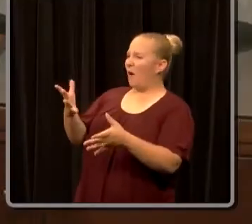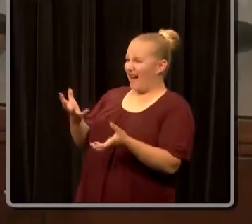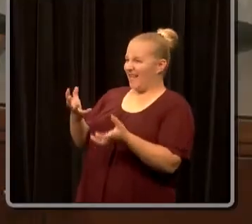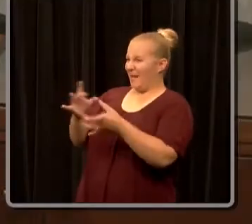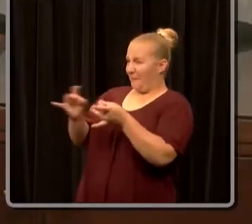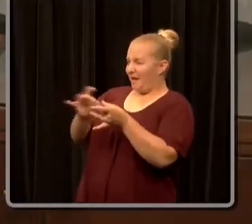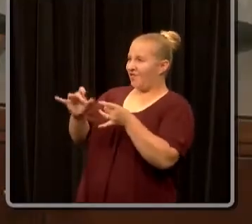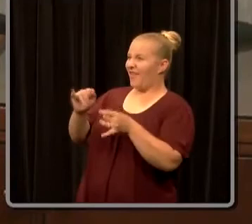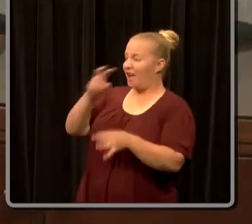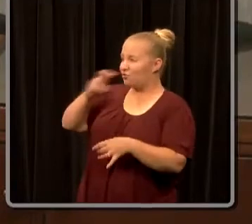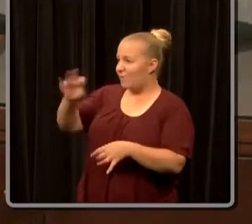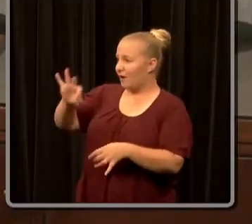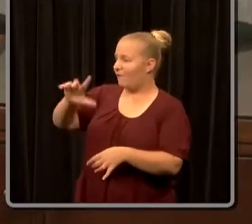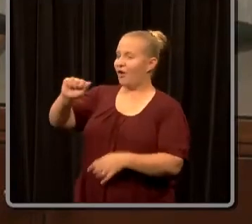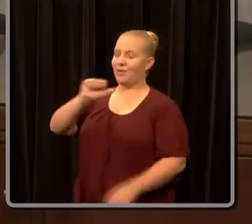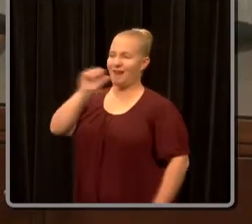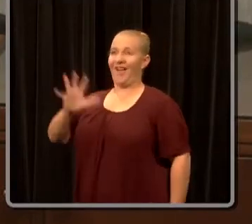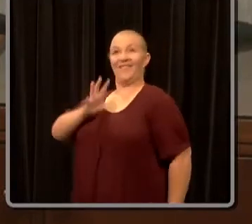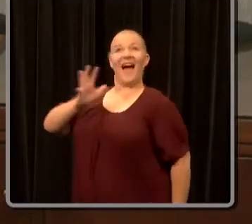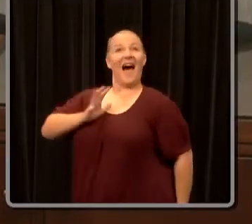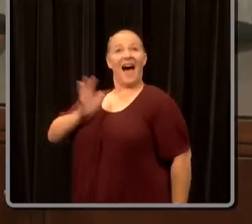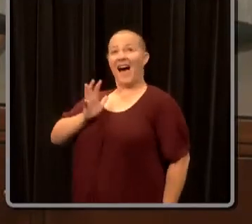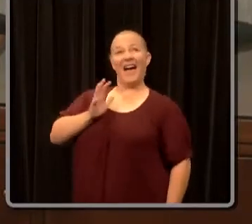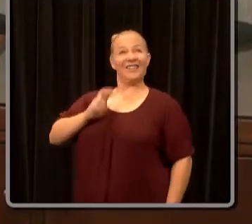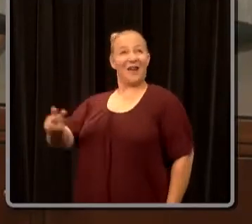as glamorous as it sounds.